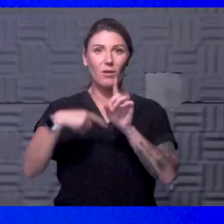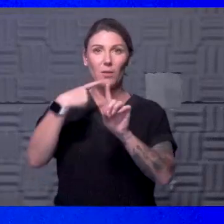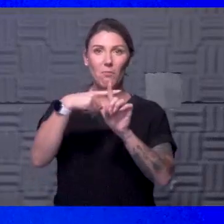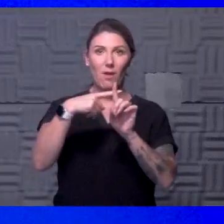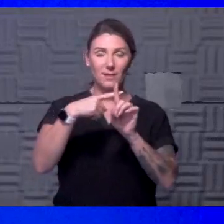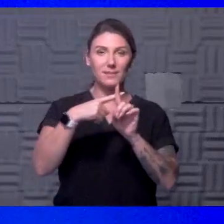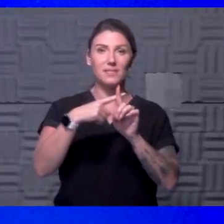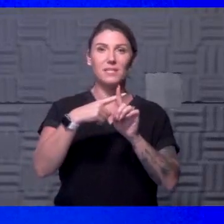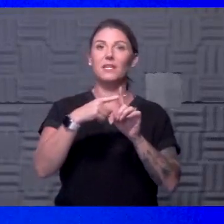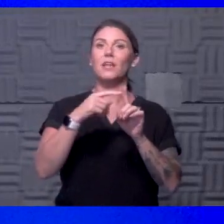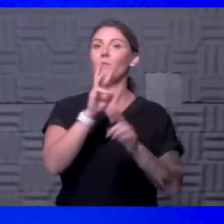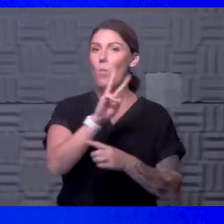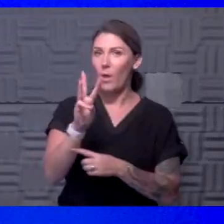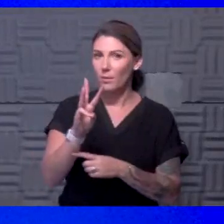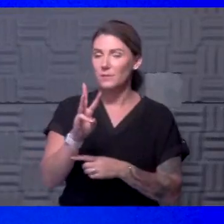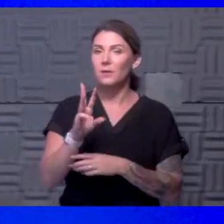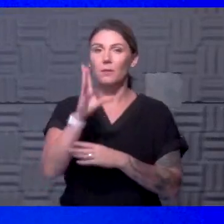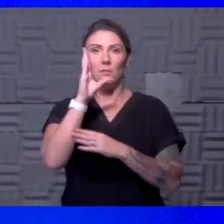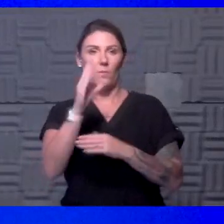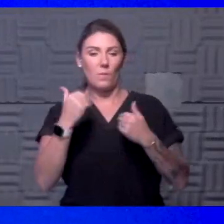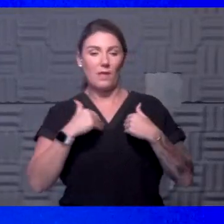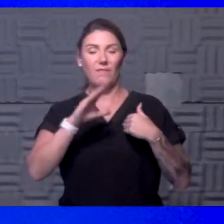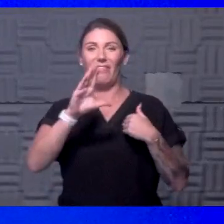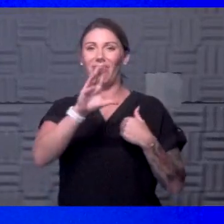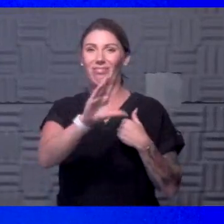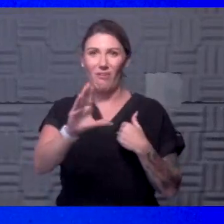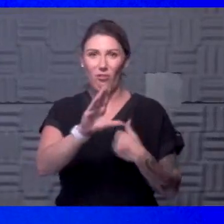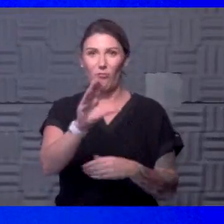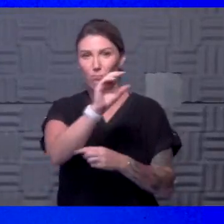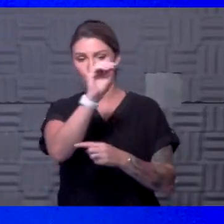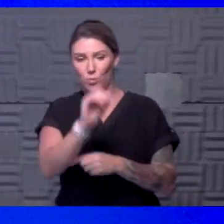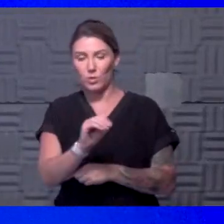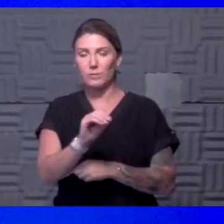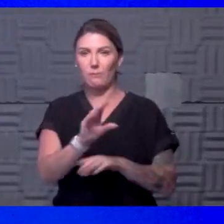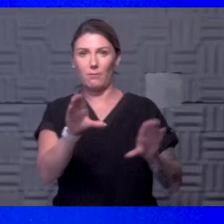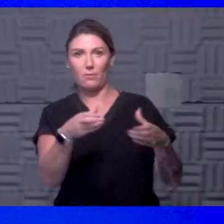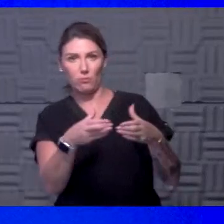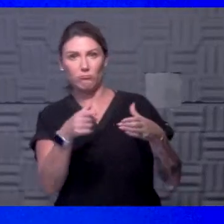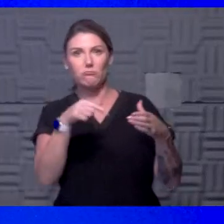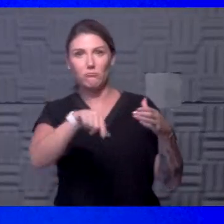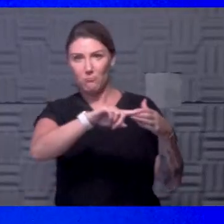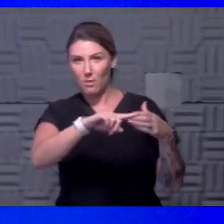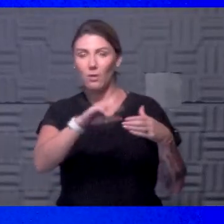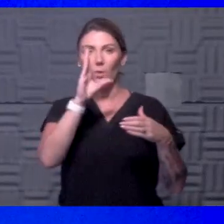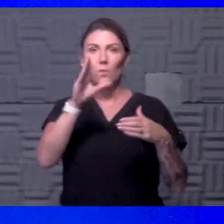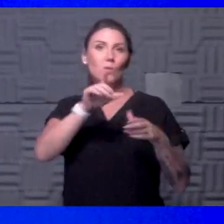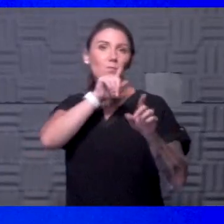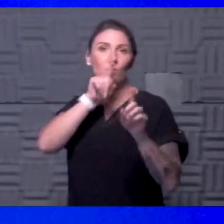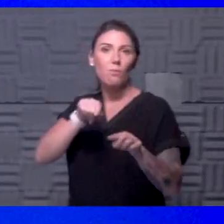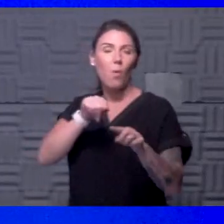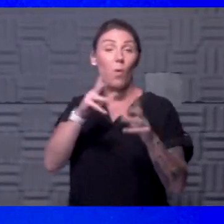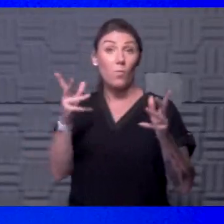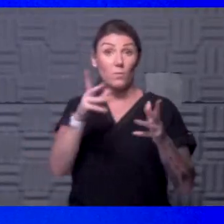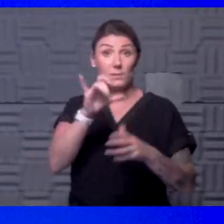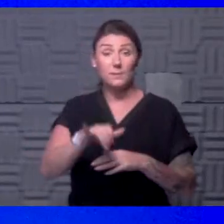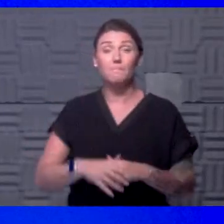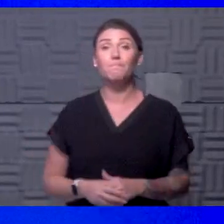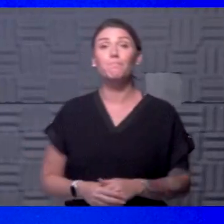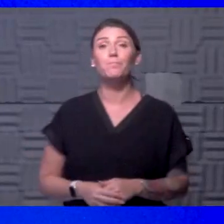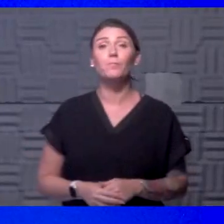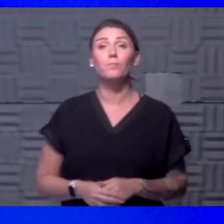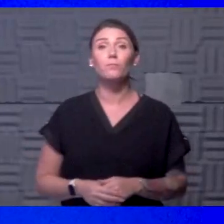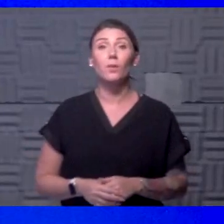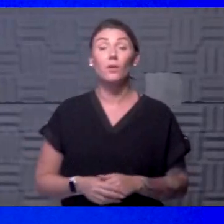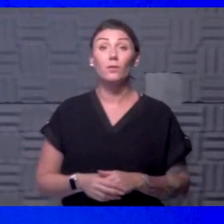as well, our county websites that will have their percent of positive tests, and they will report what that is. And